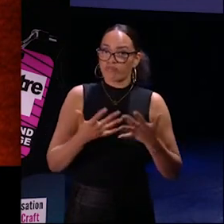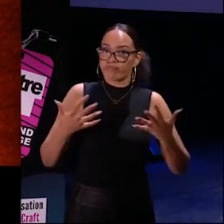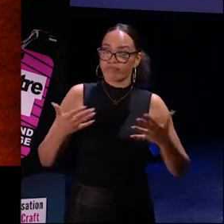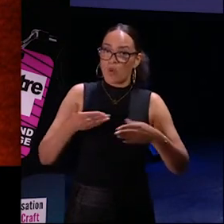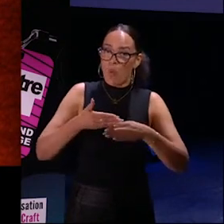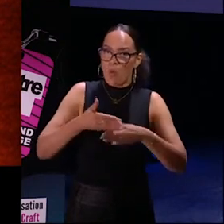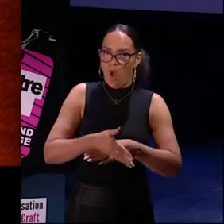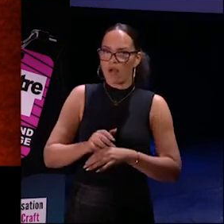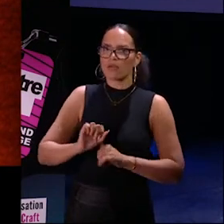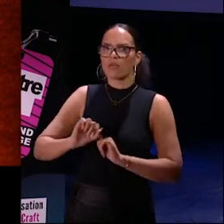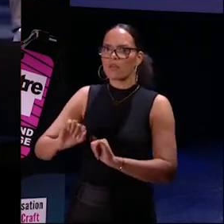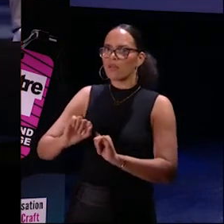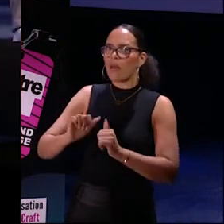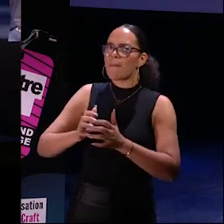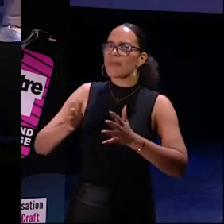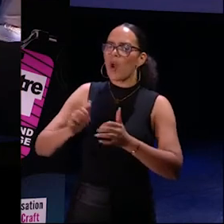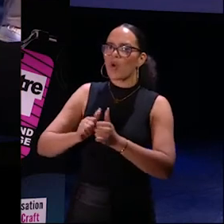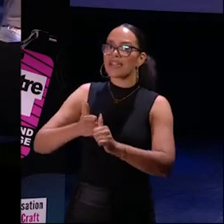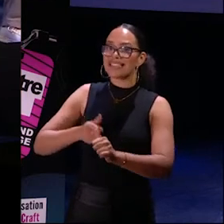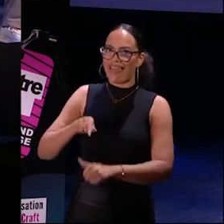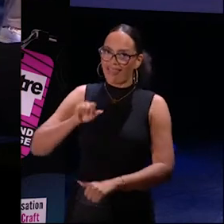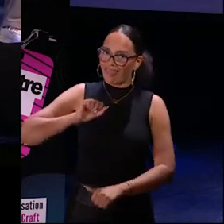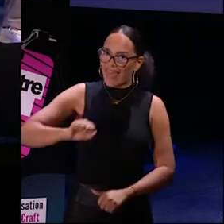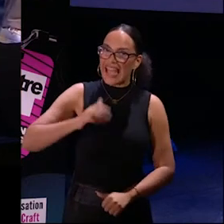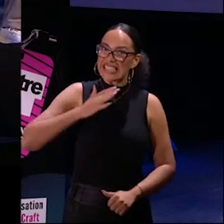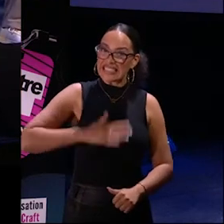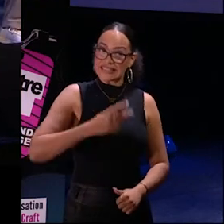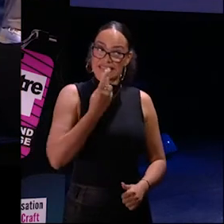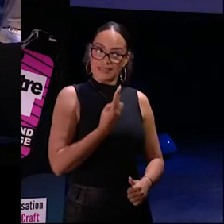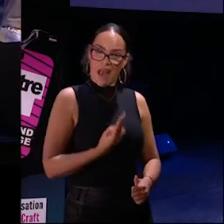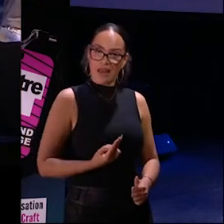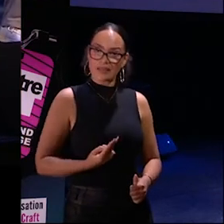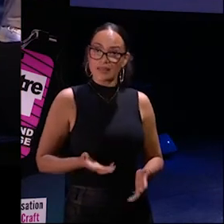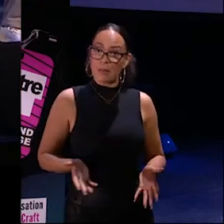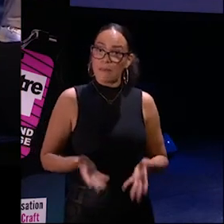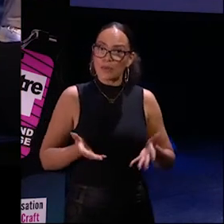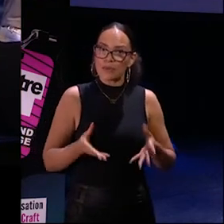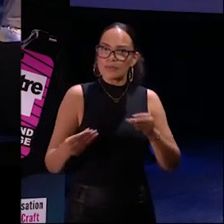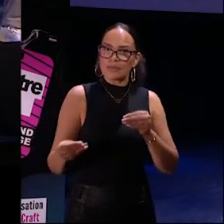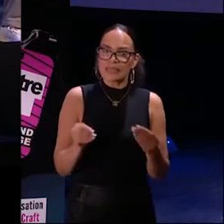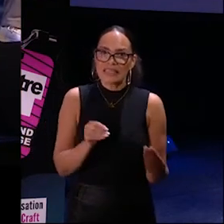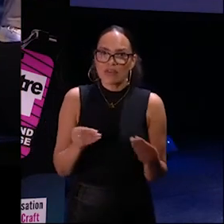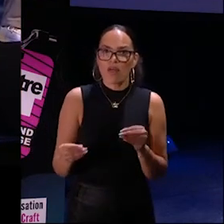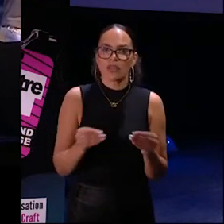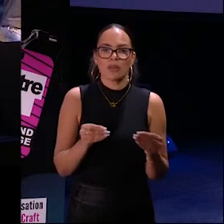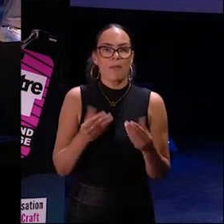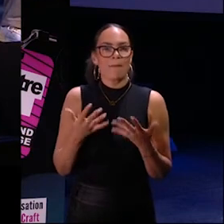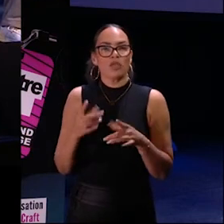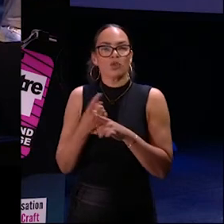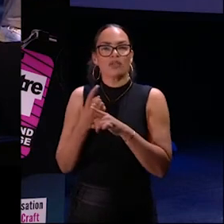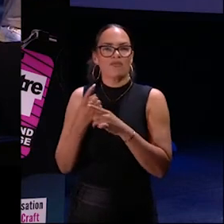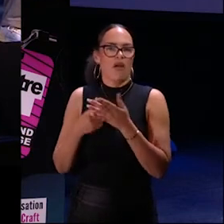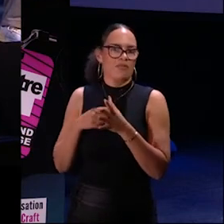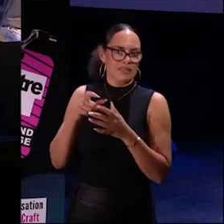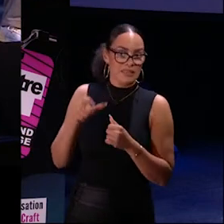by big organizations, and they need designers to push it. Mm-hmm. On the materials, they like. I was talking to somebody from the RSC the other day, who's saying